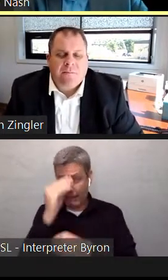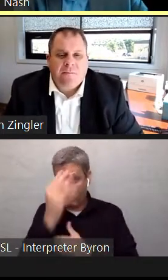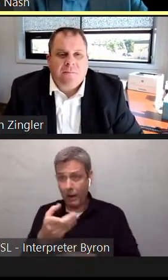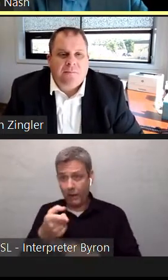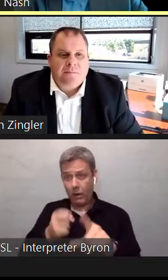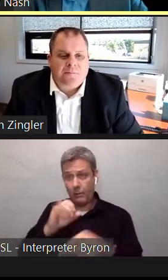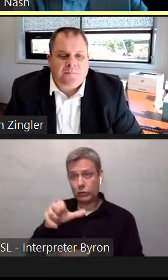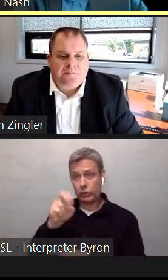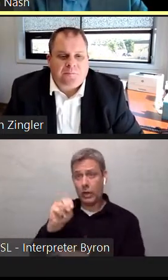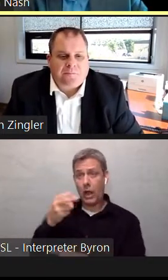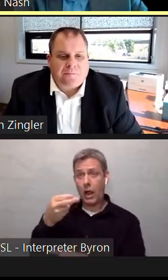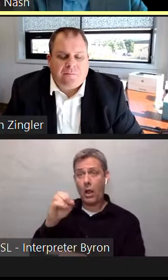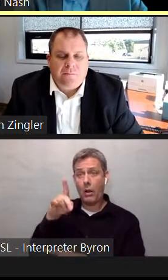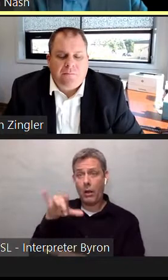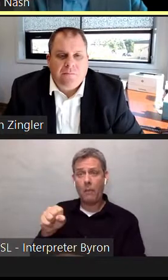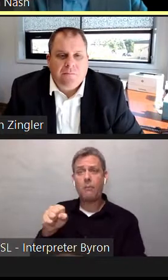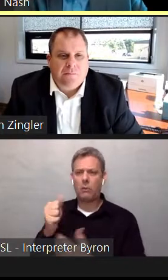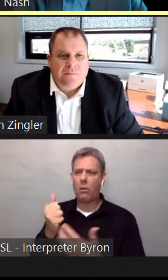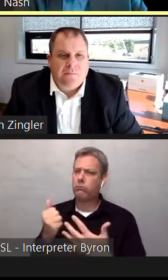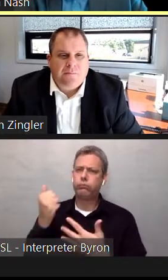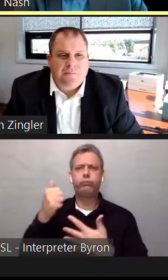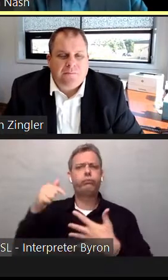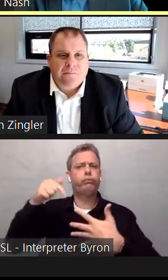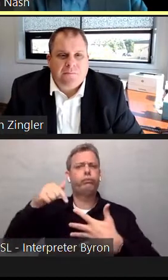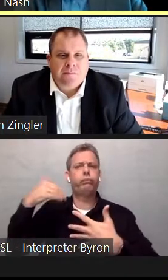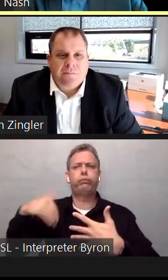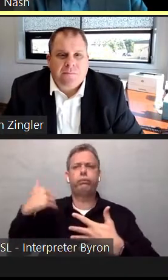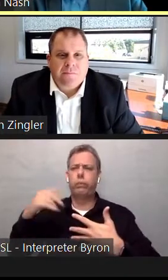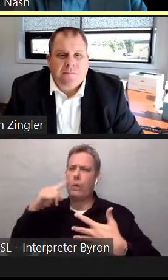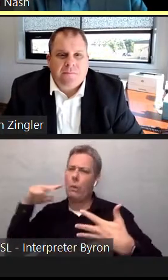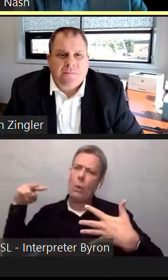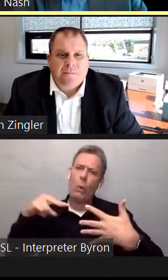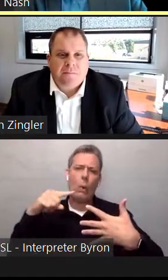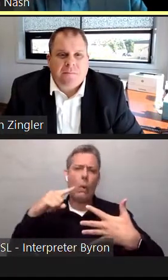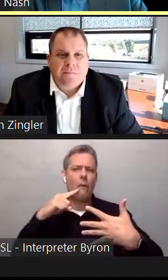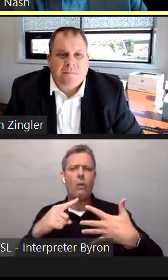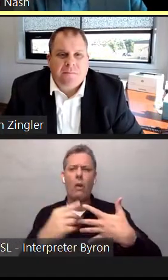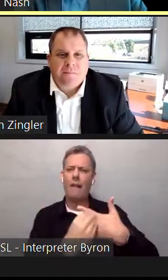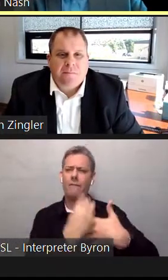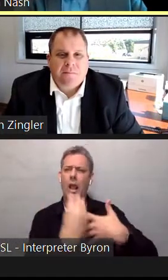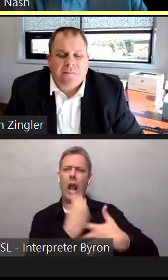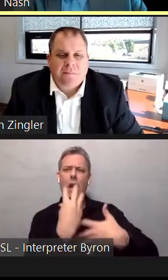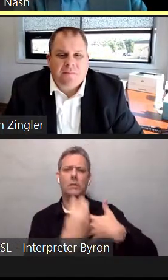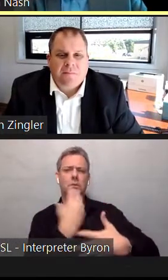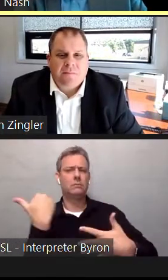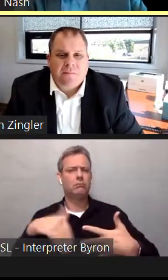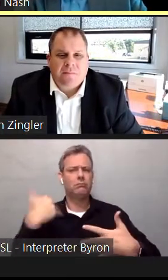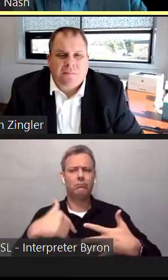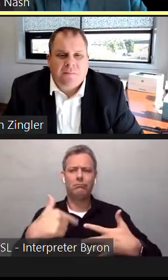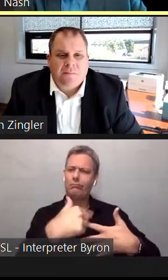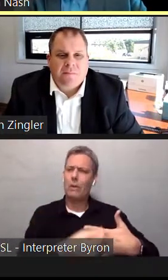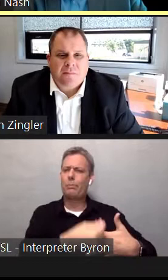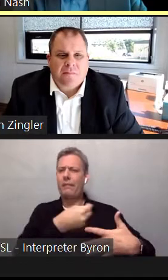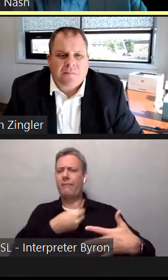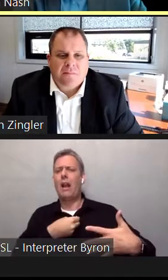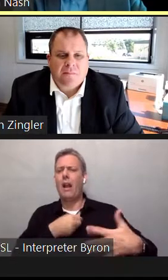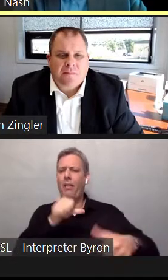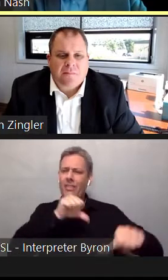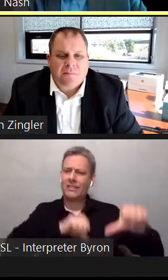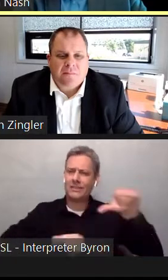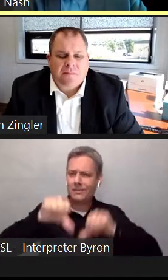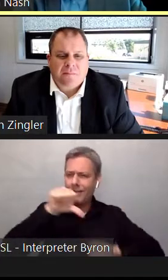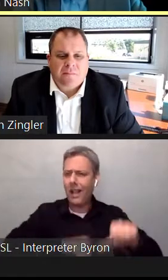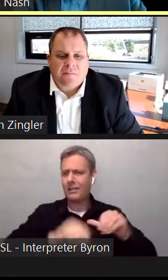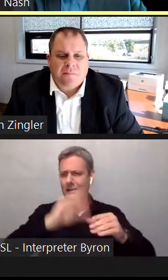certainly high on the list. We turned to them for on a regular basis, just to provide the science and the data